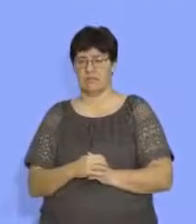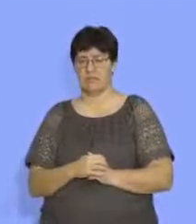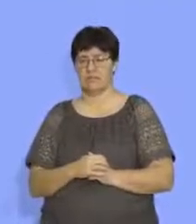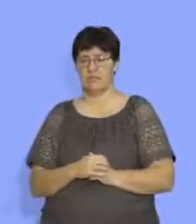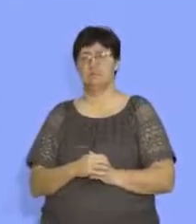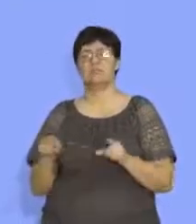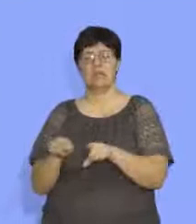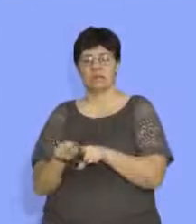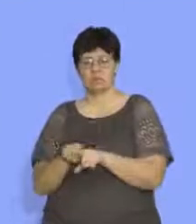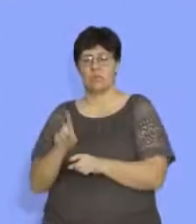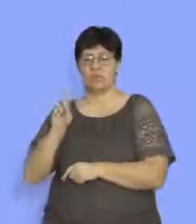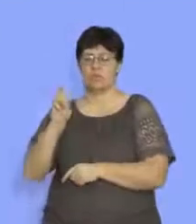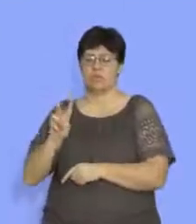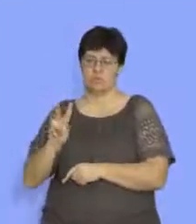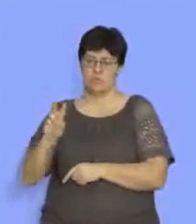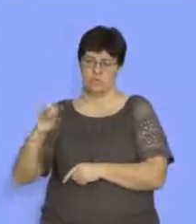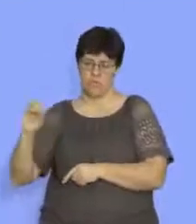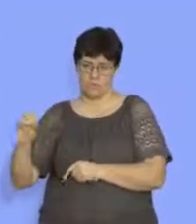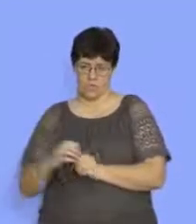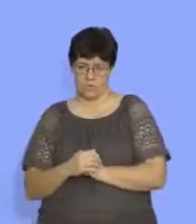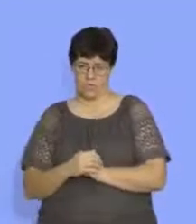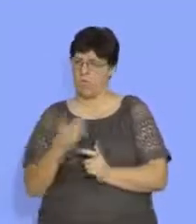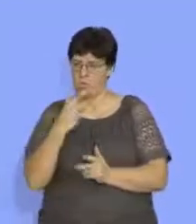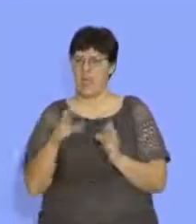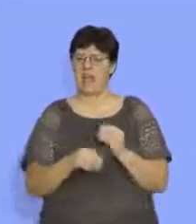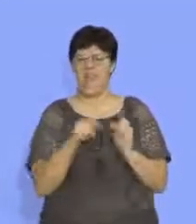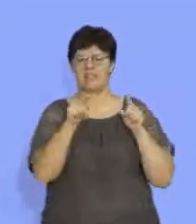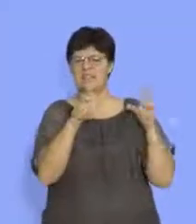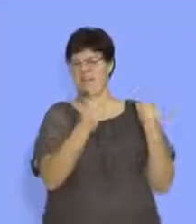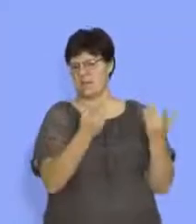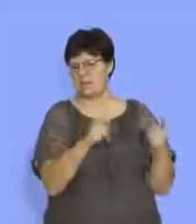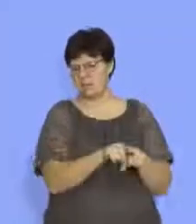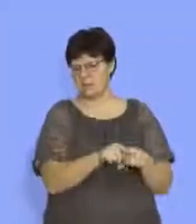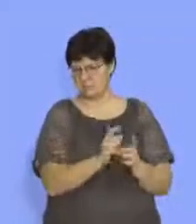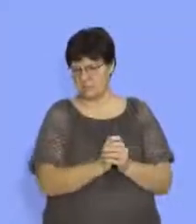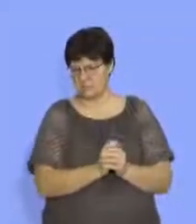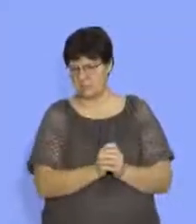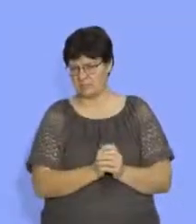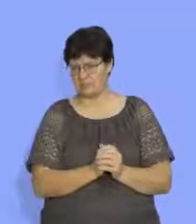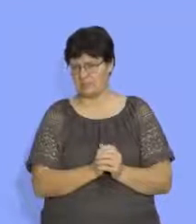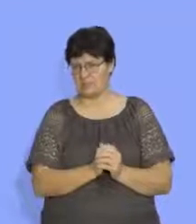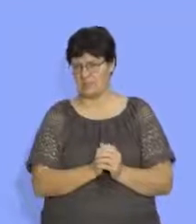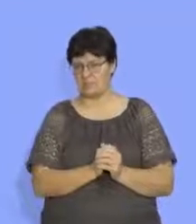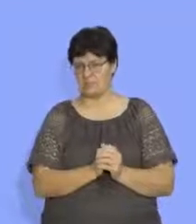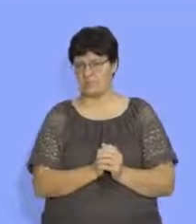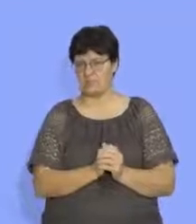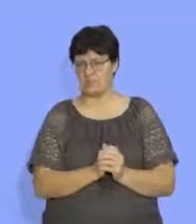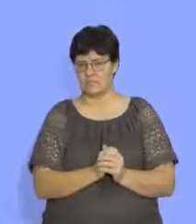350. By the way, you can just do this also by adding the two numbers, 250